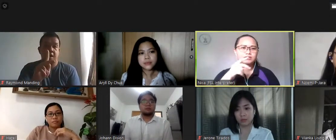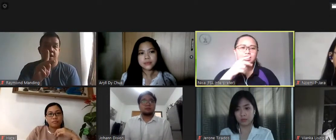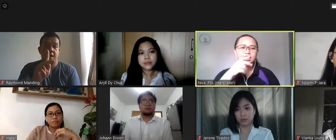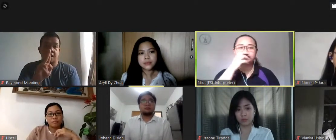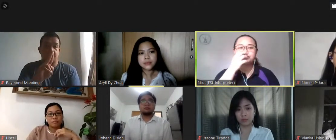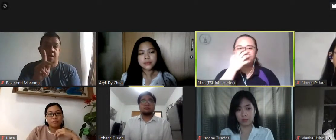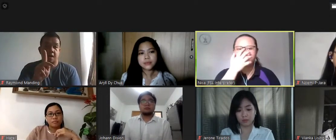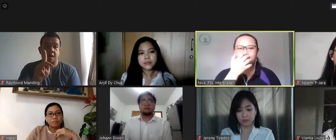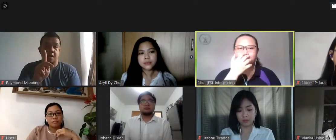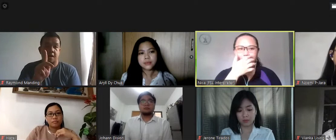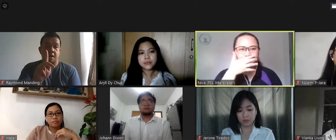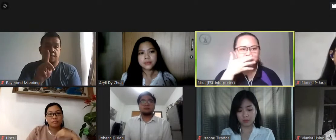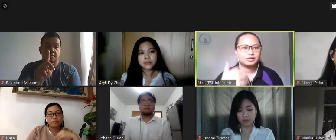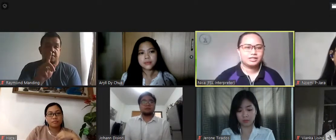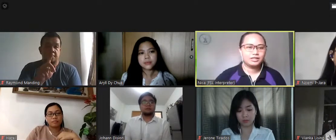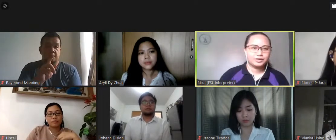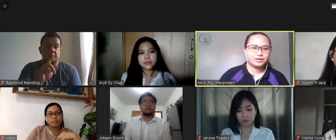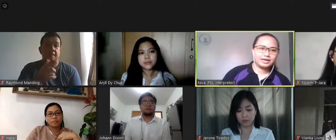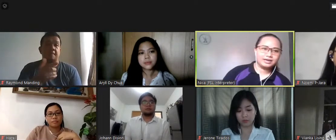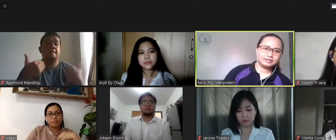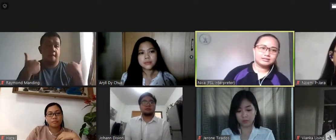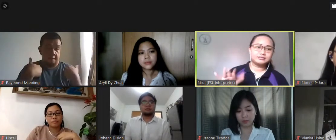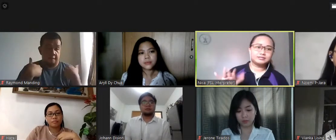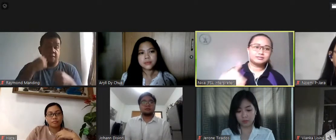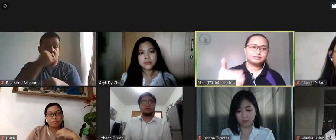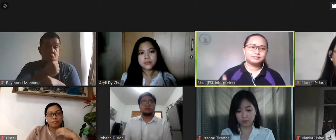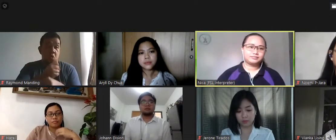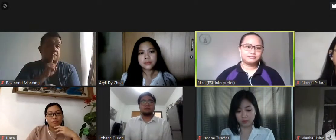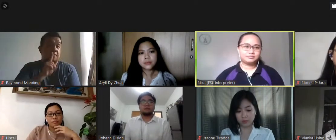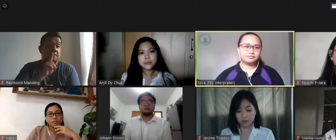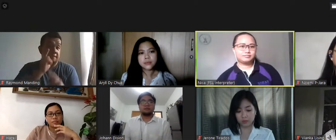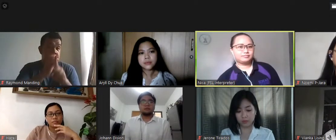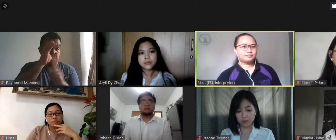as a UK, so in UK,